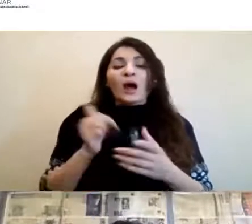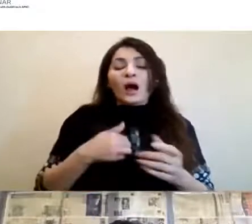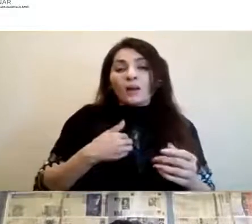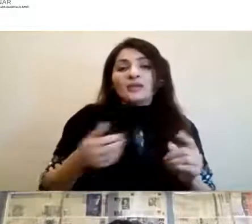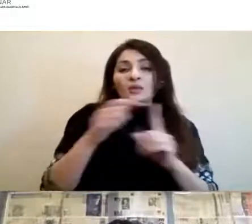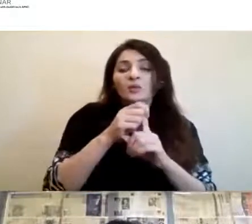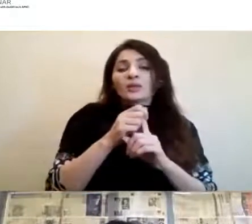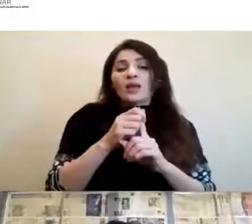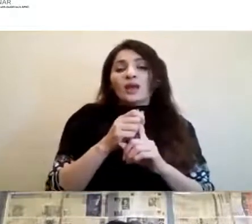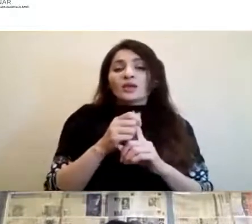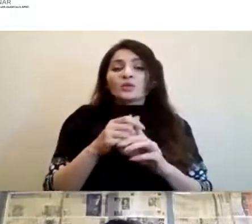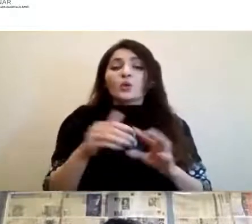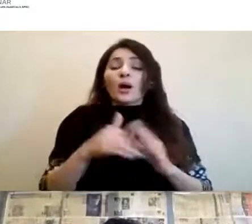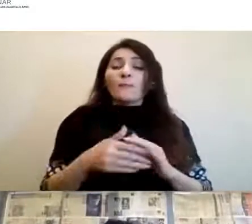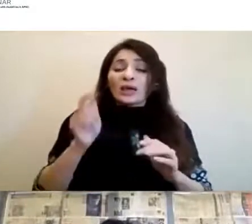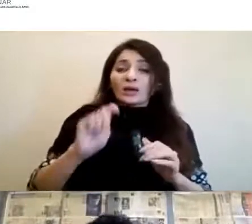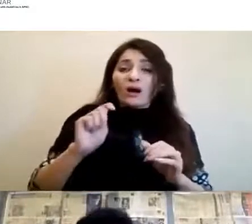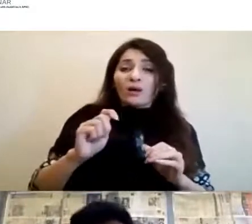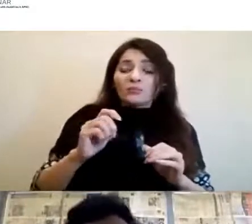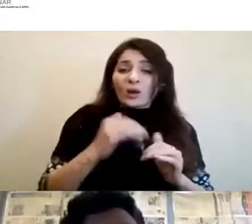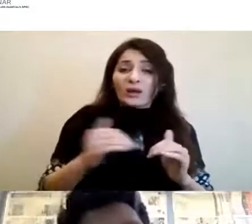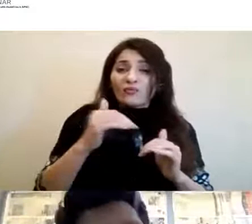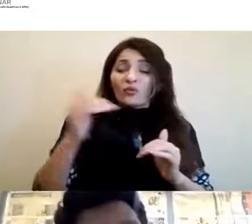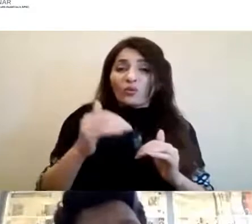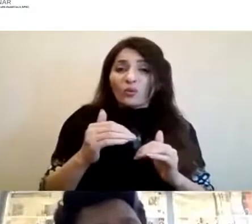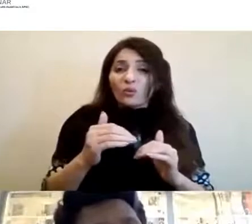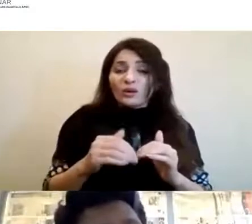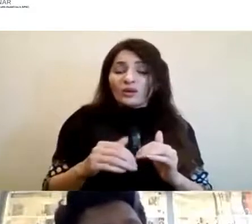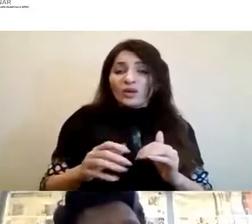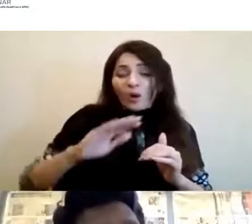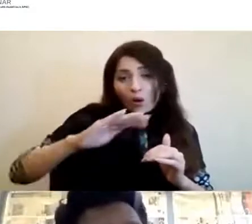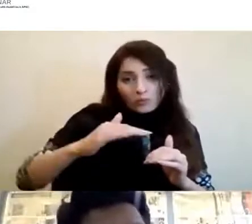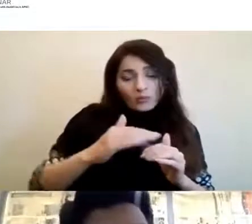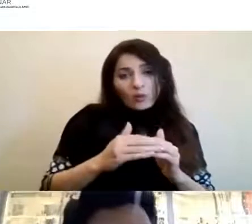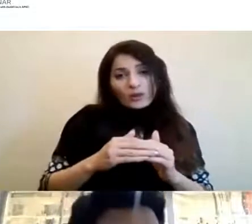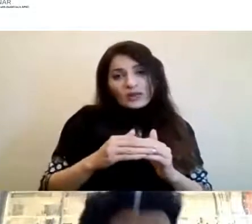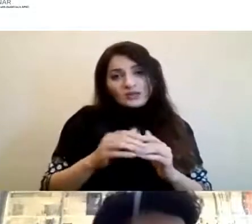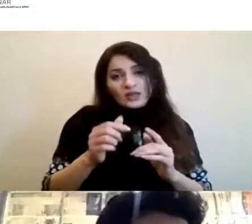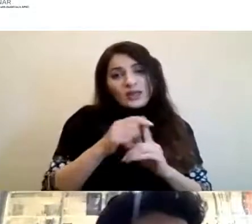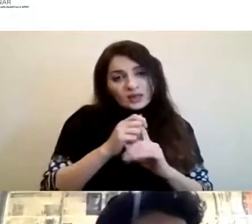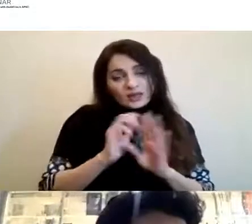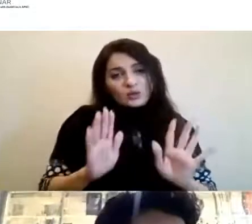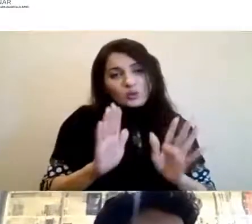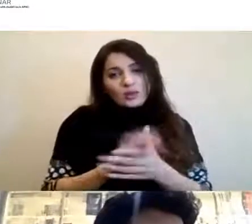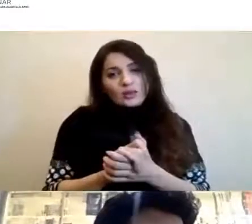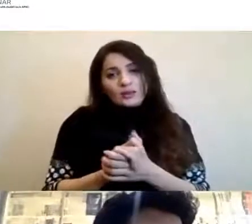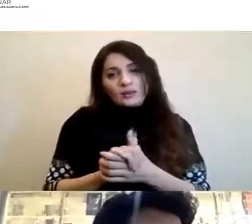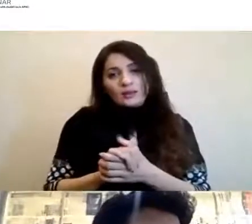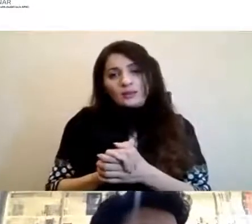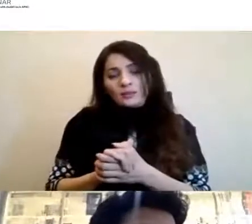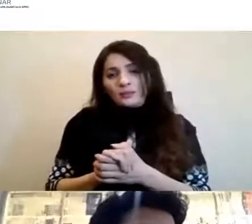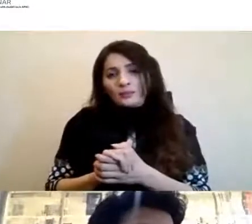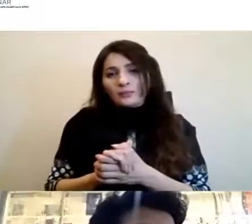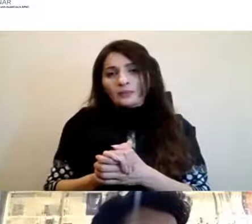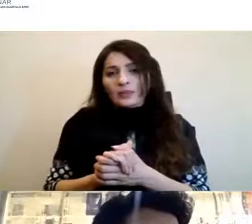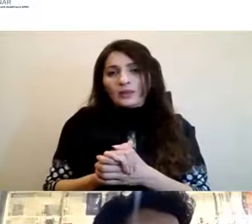address. The other small challenges, I feel that while on one hand we need to